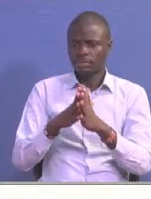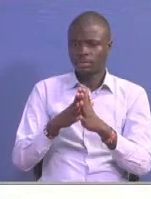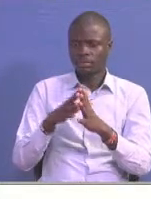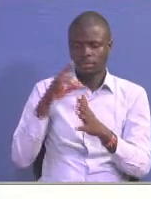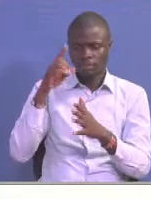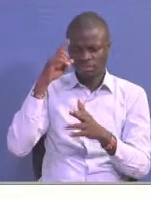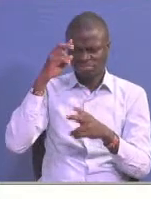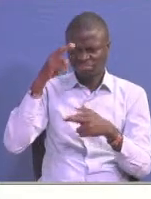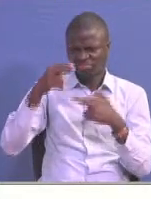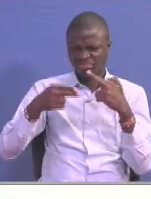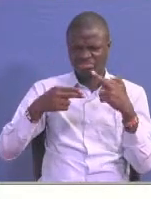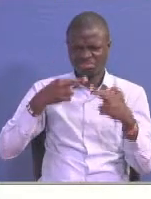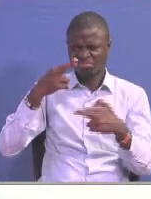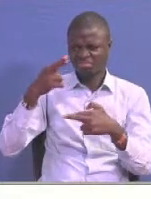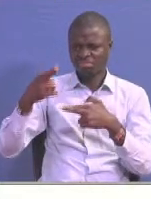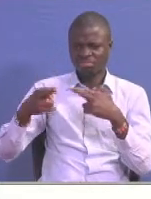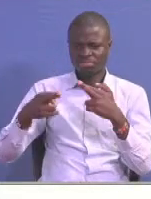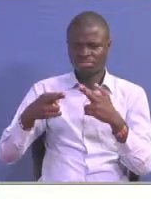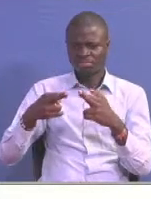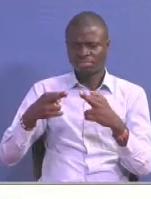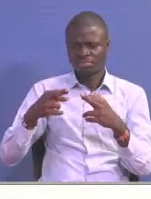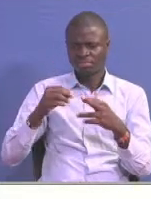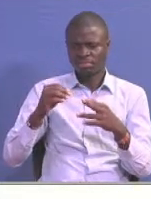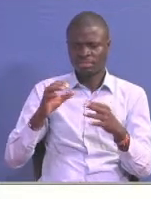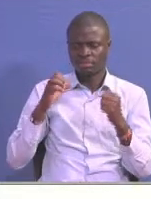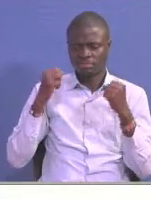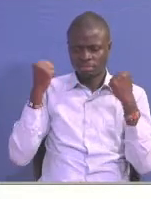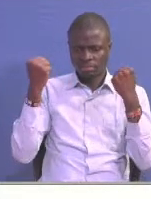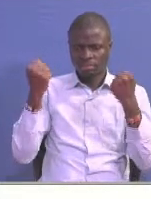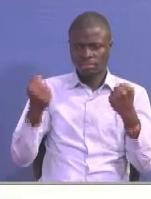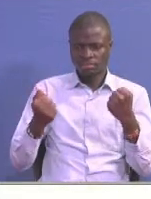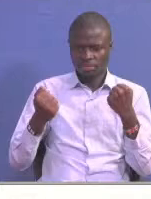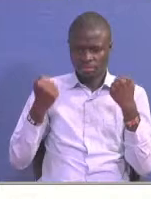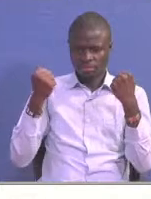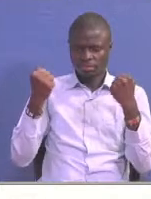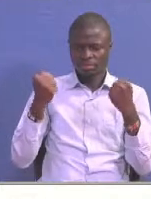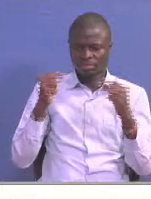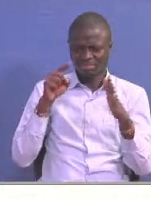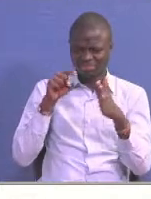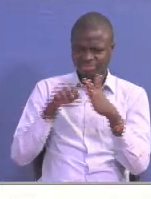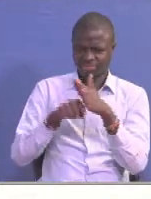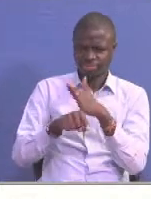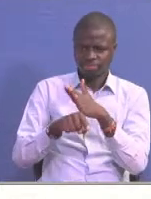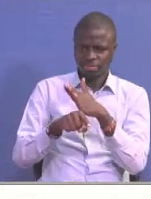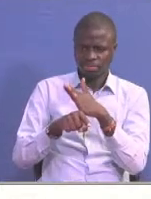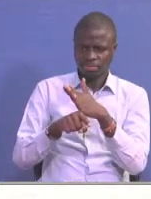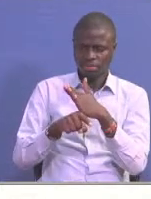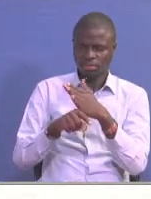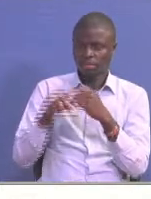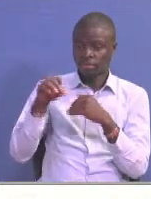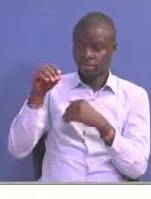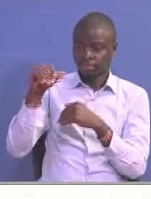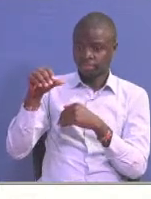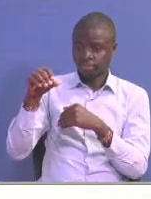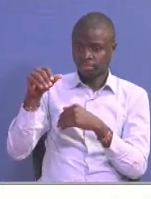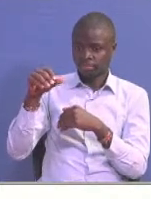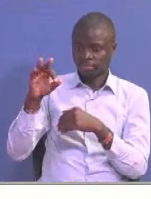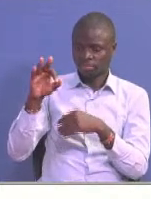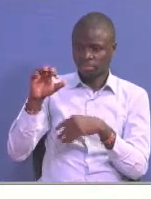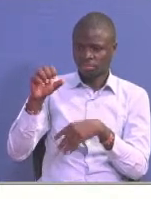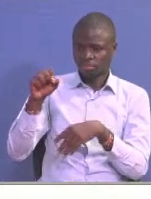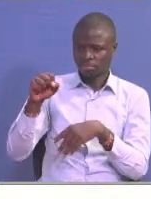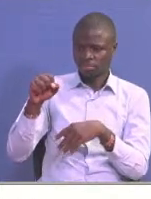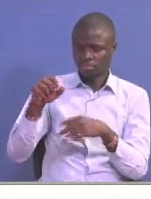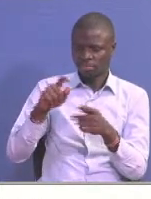for review and energizing and deepening the quality and sustaining